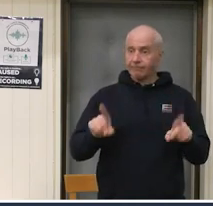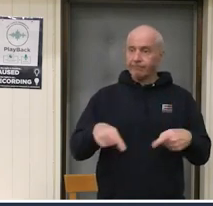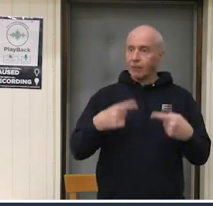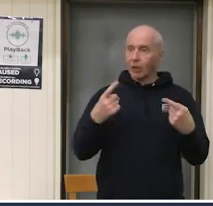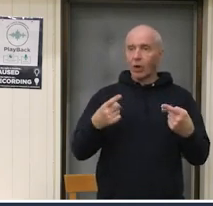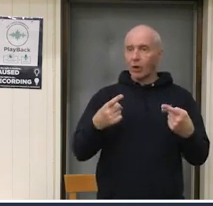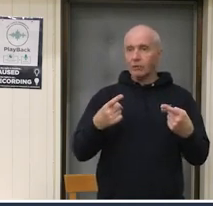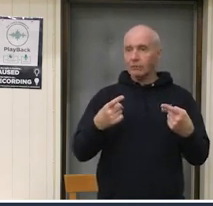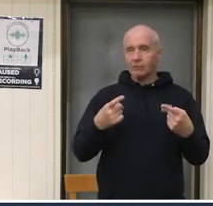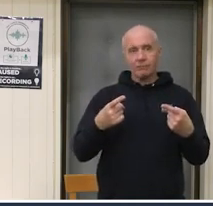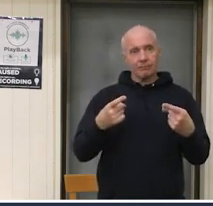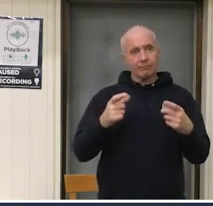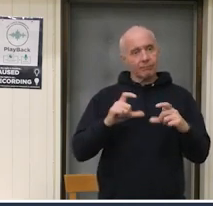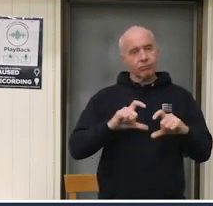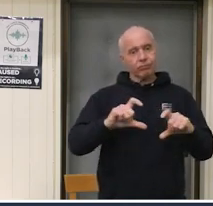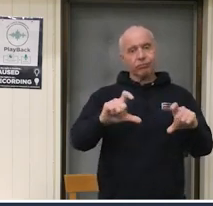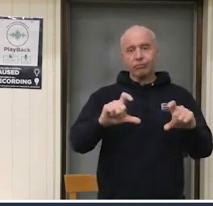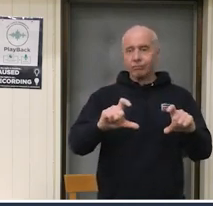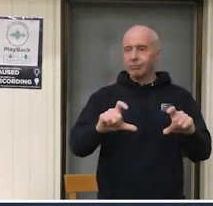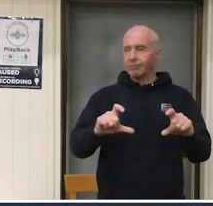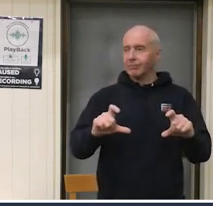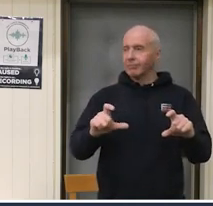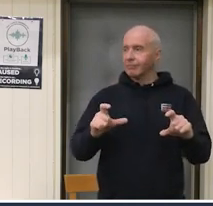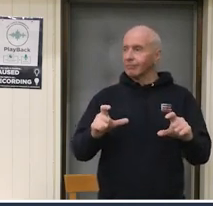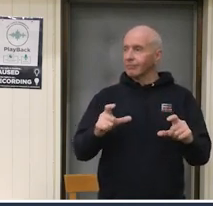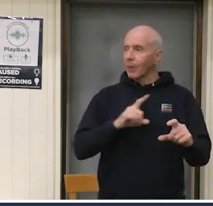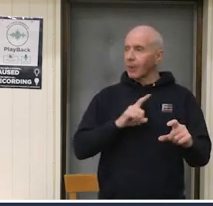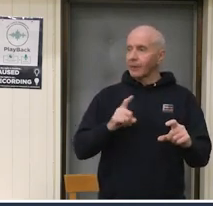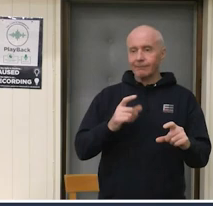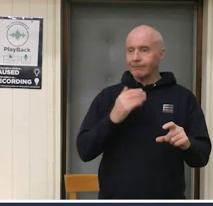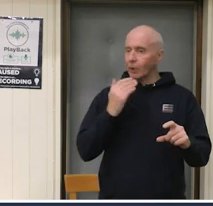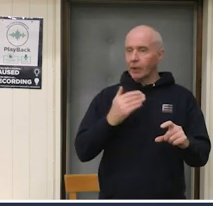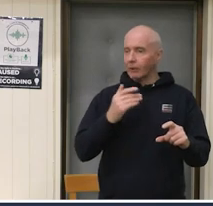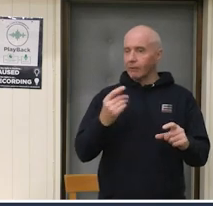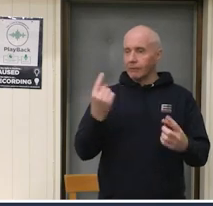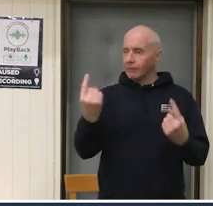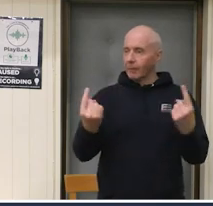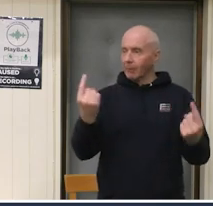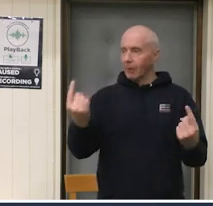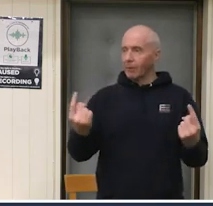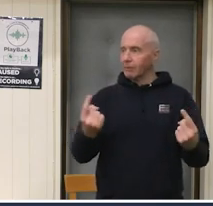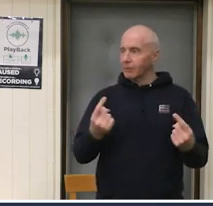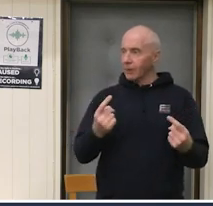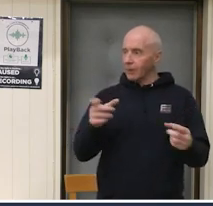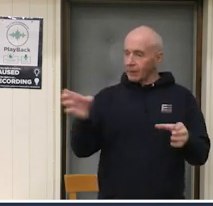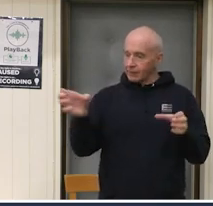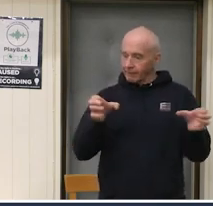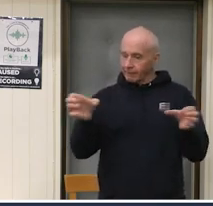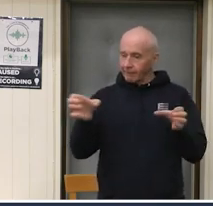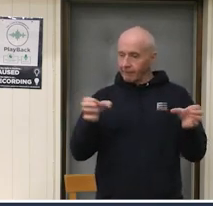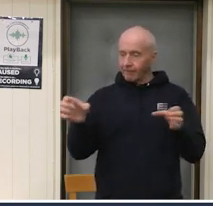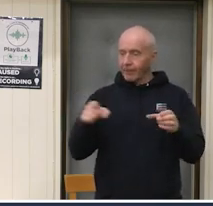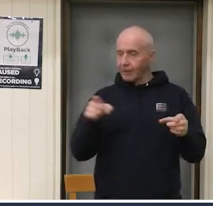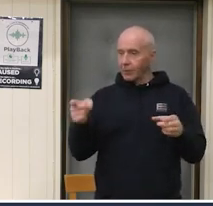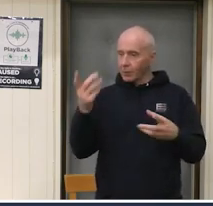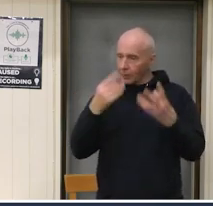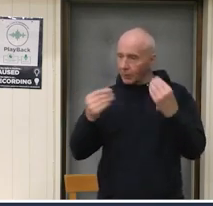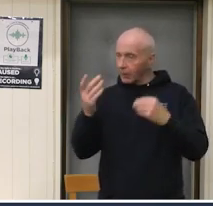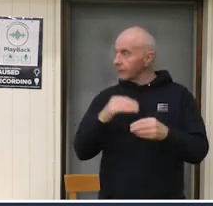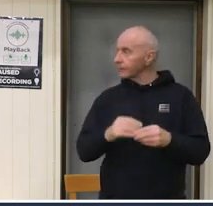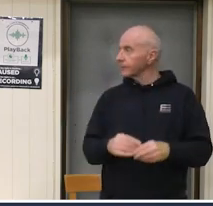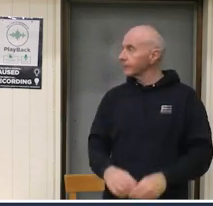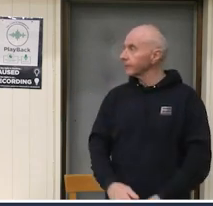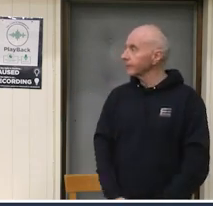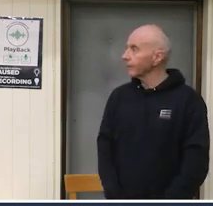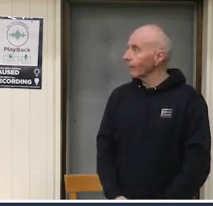enough people. So we need people to come in and do it and get trained. I will say, I'm standing in a